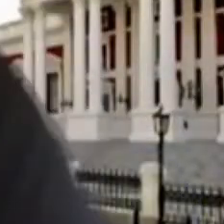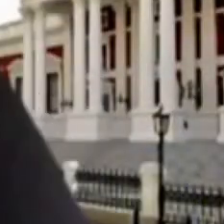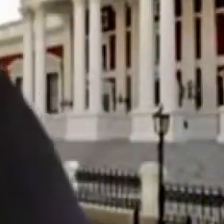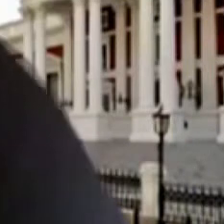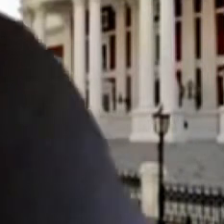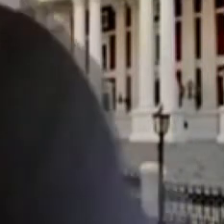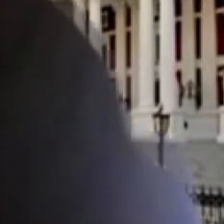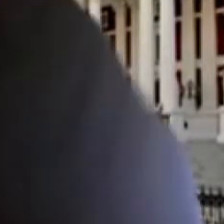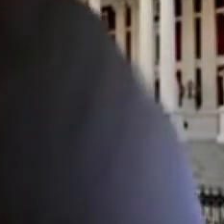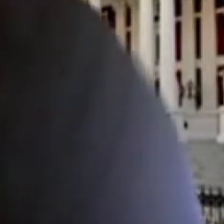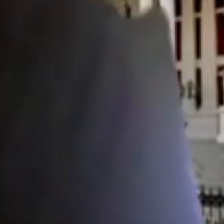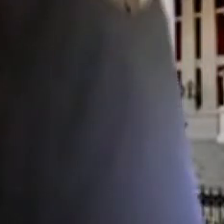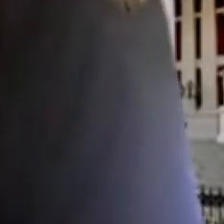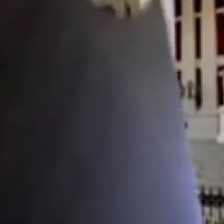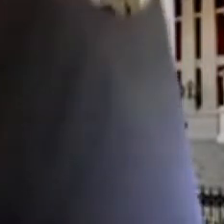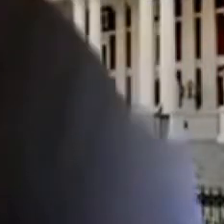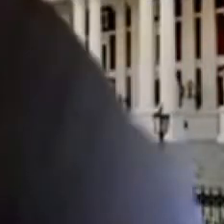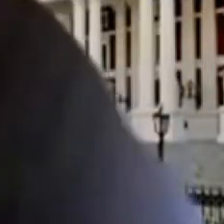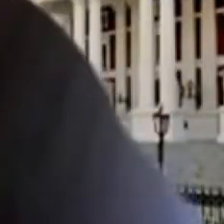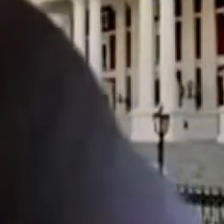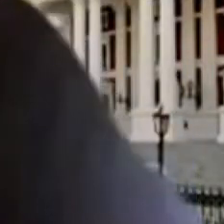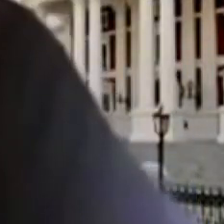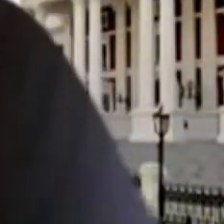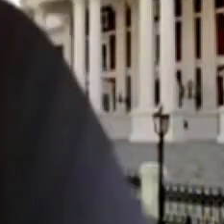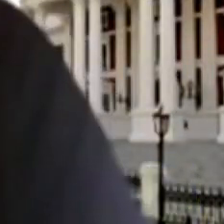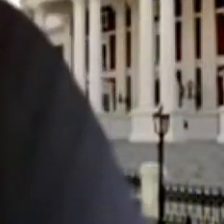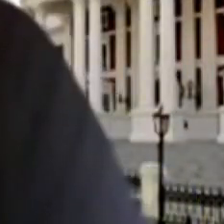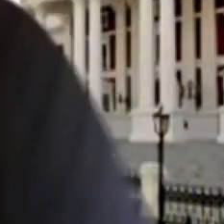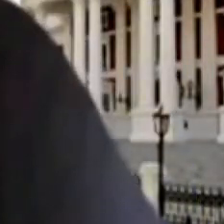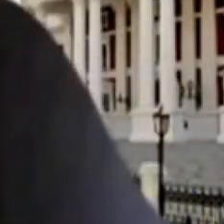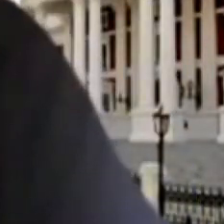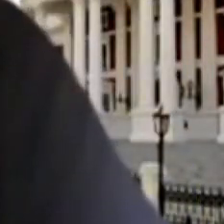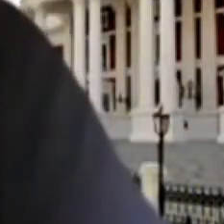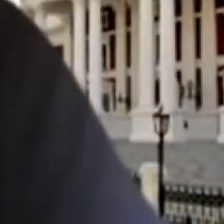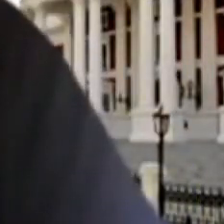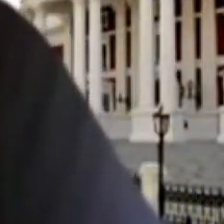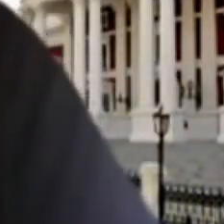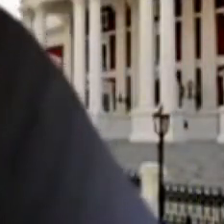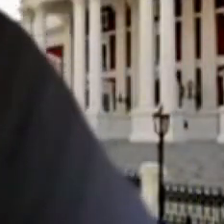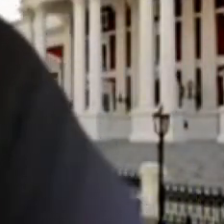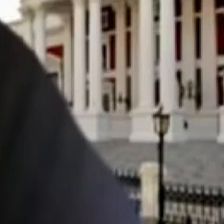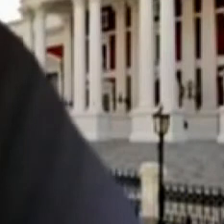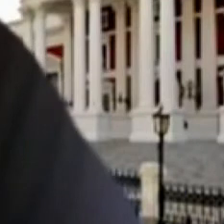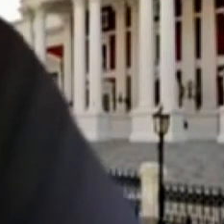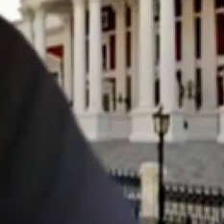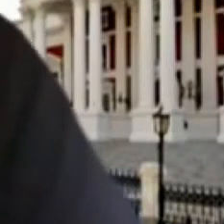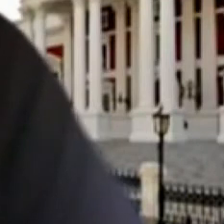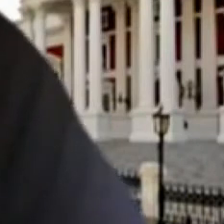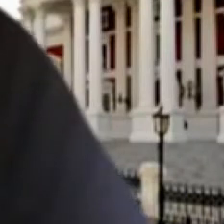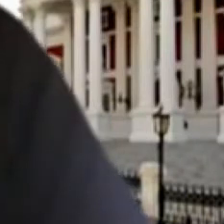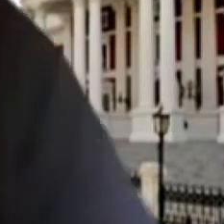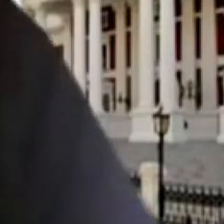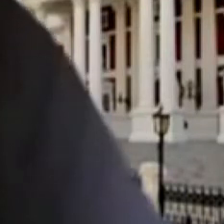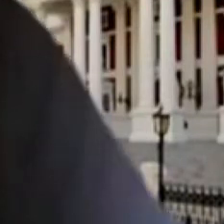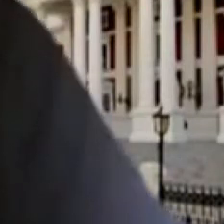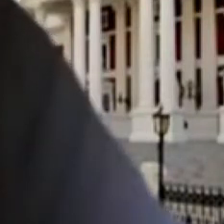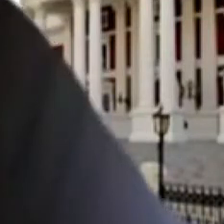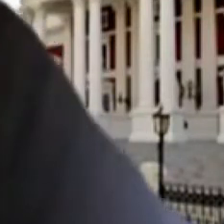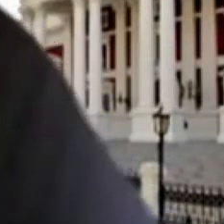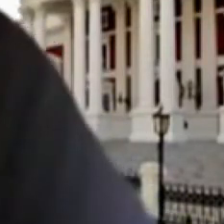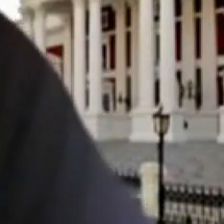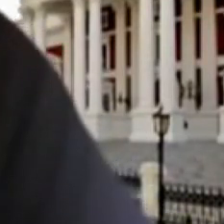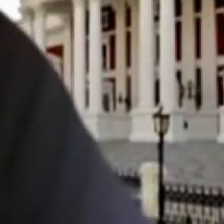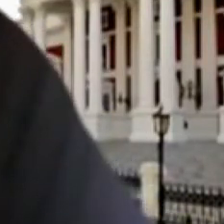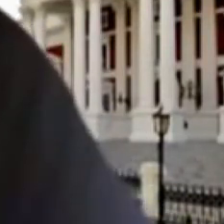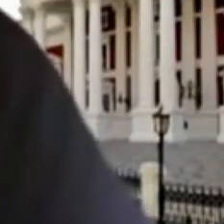Thank you, Honourable House Chair. Honourable Minister, the reality is that the establishment of Thuthuzela care centres and the operation thereof are